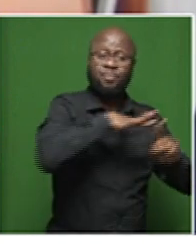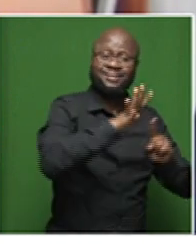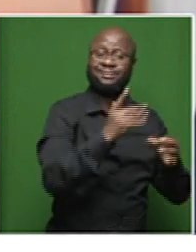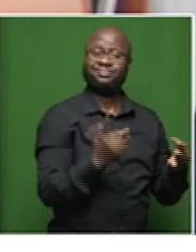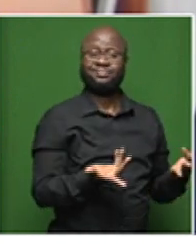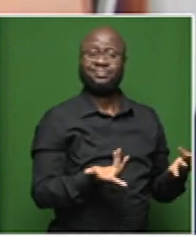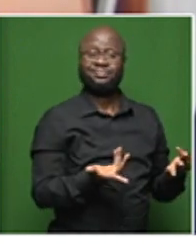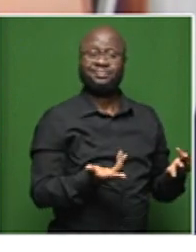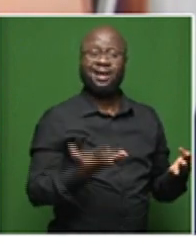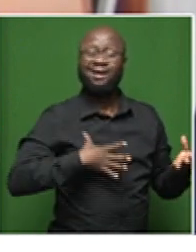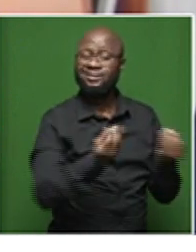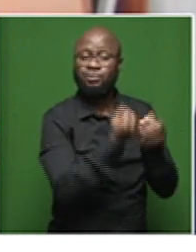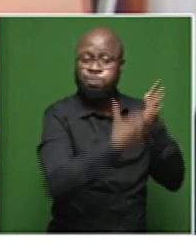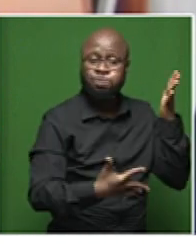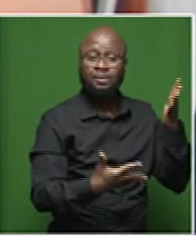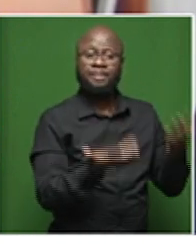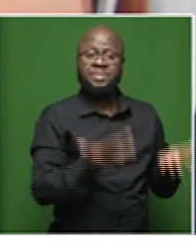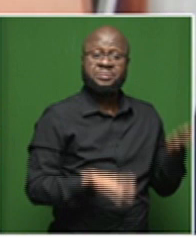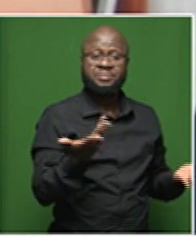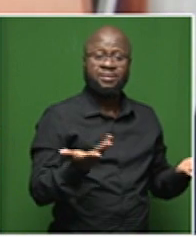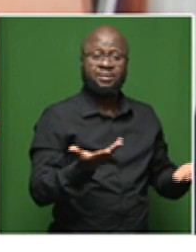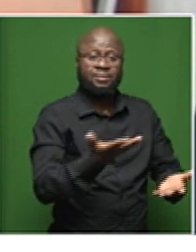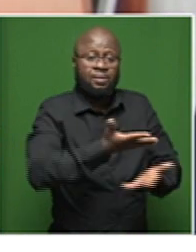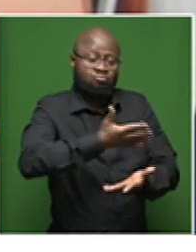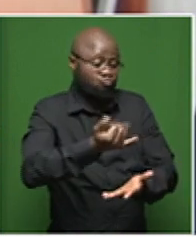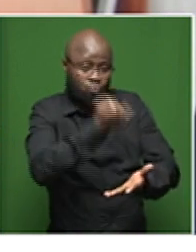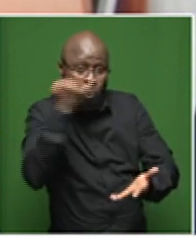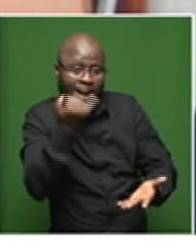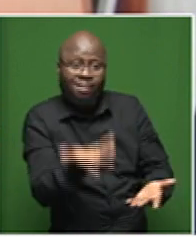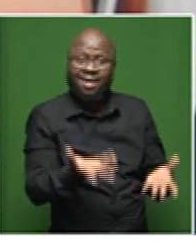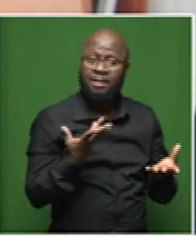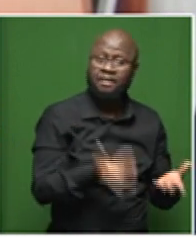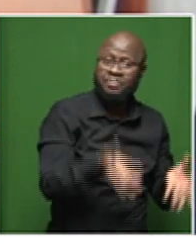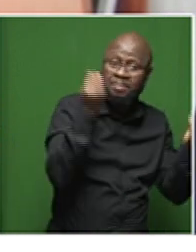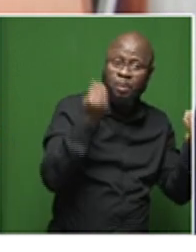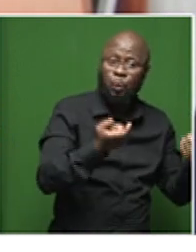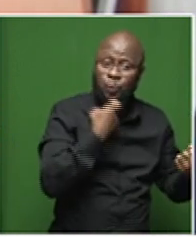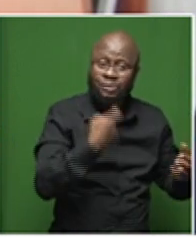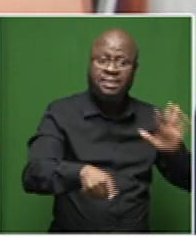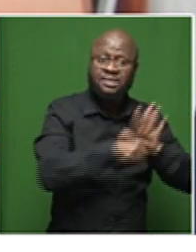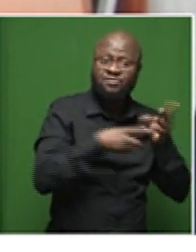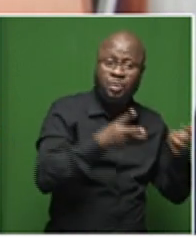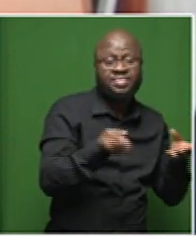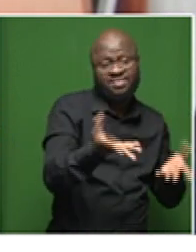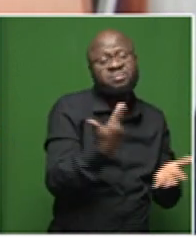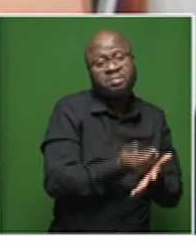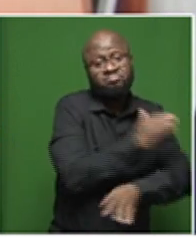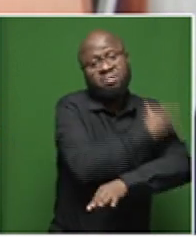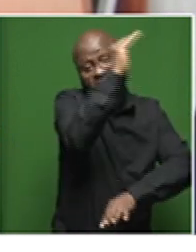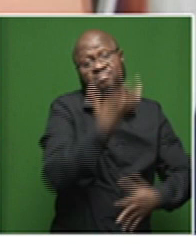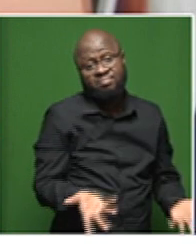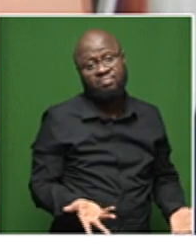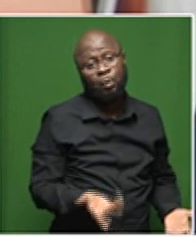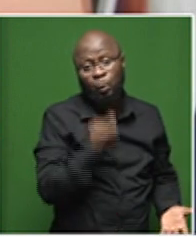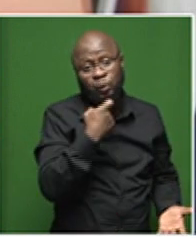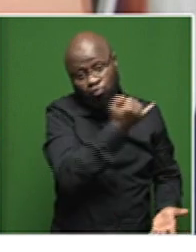if you are on certain drugs that may cause hypertension. Mm. So those are normally the causes that we do have. And in your insert there, you